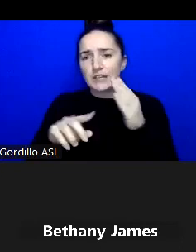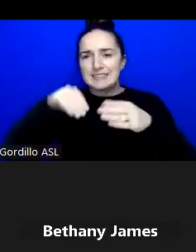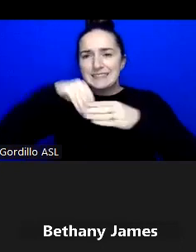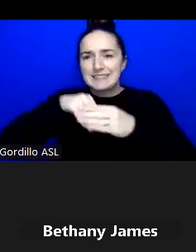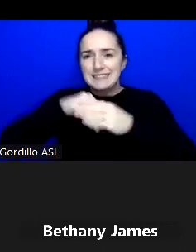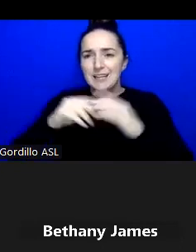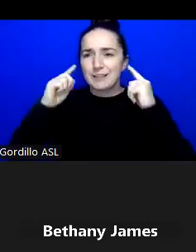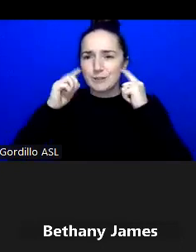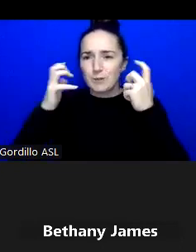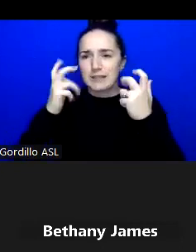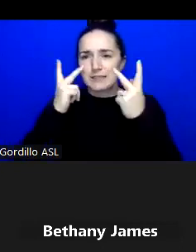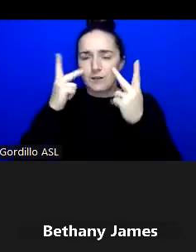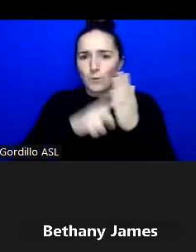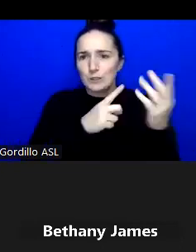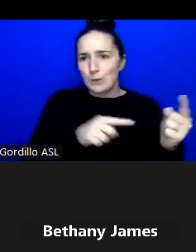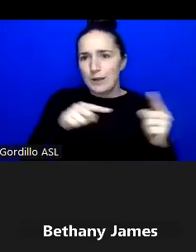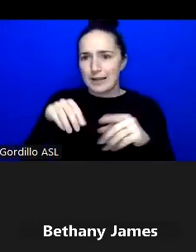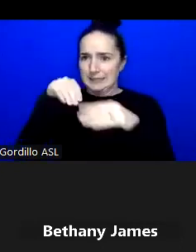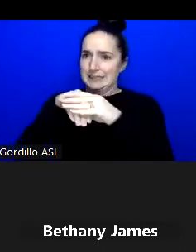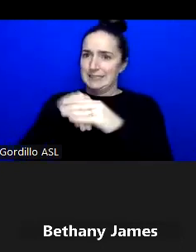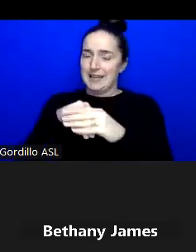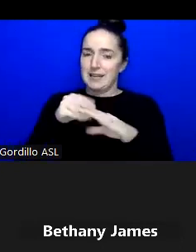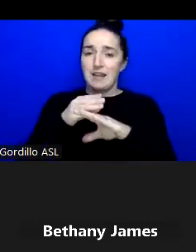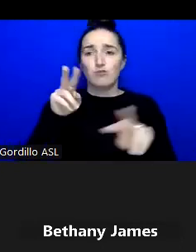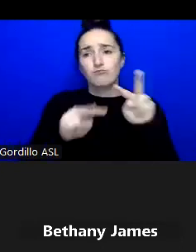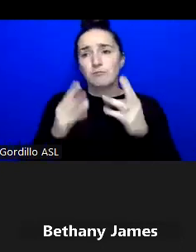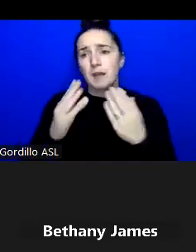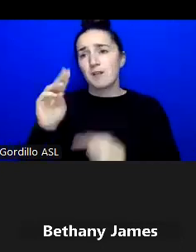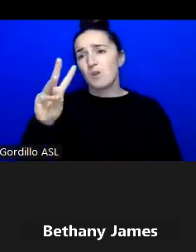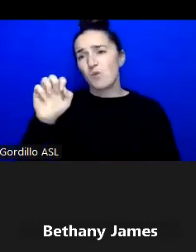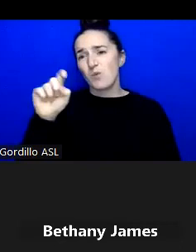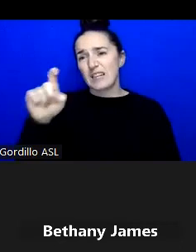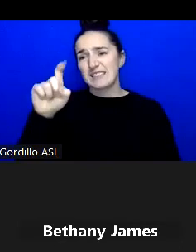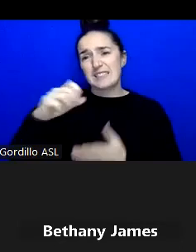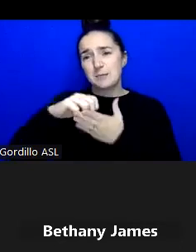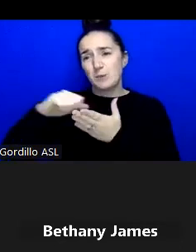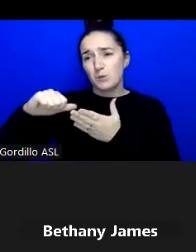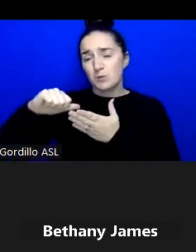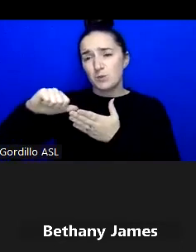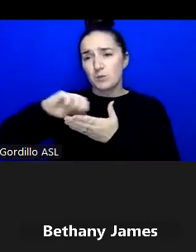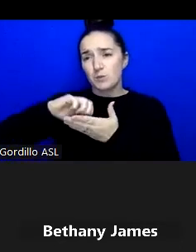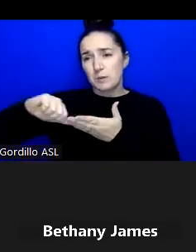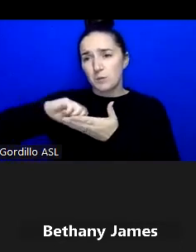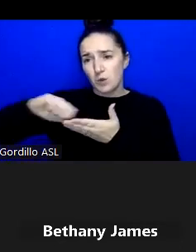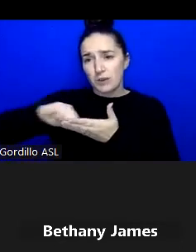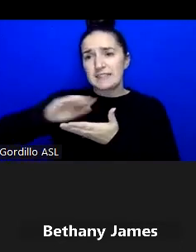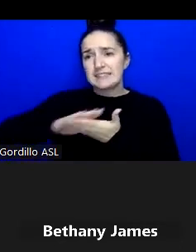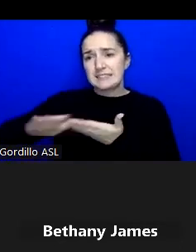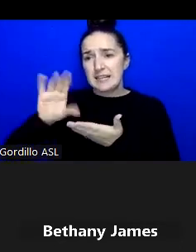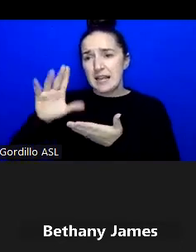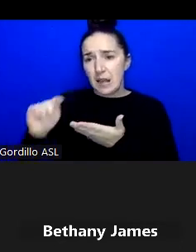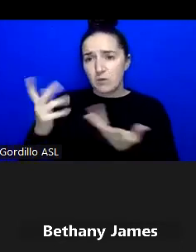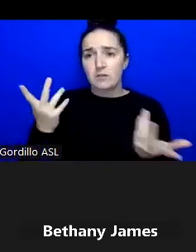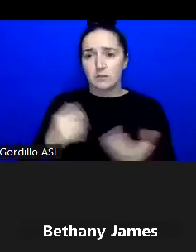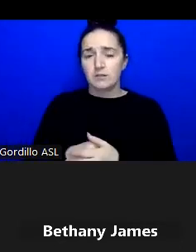on inside there. After we take a look in there, maybe there's wax that needs to be removed. Maybe there's something that is a contraindication to us moving